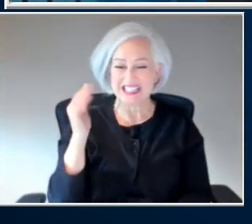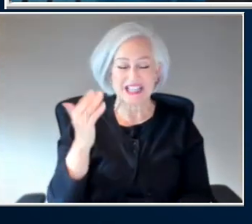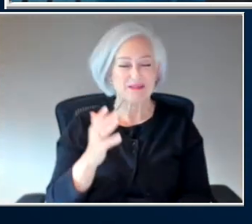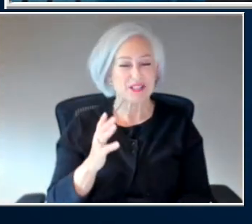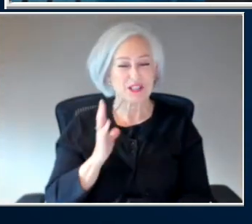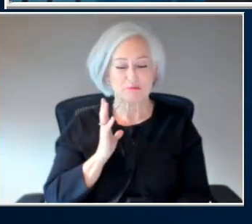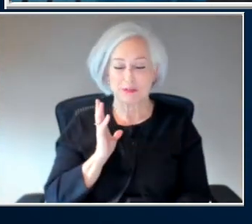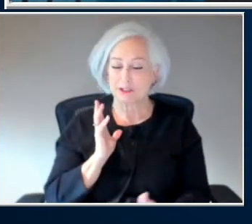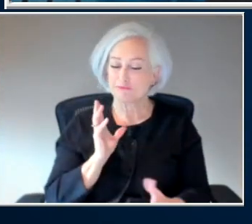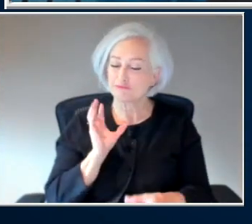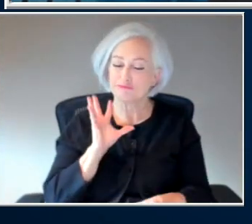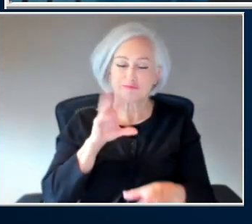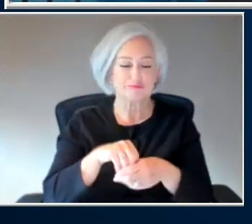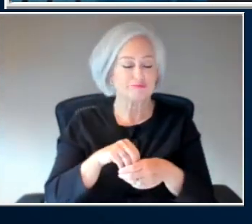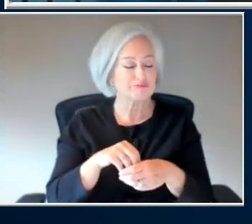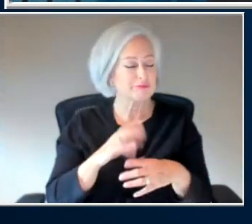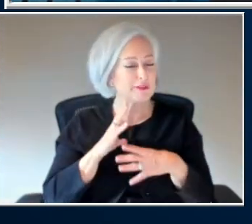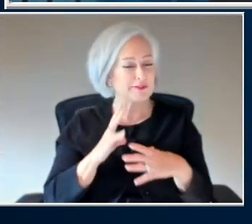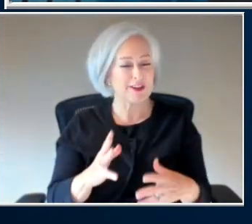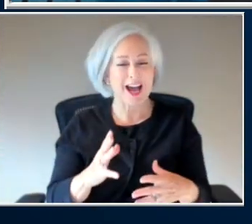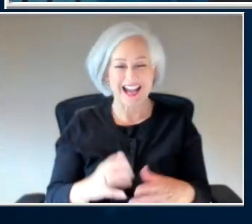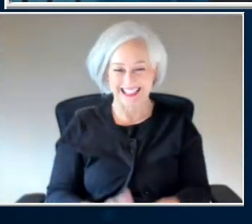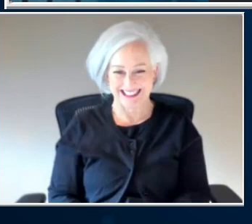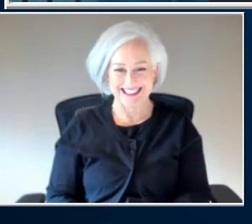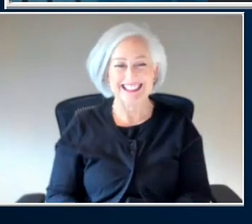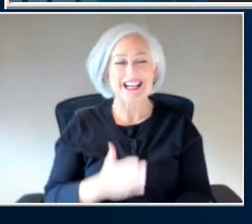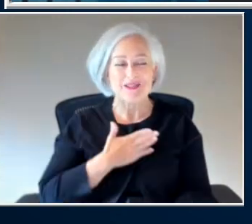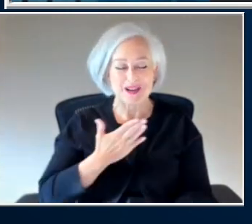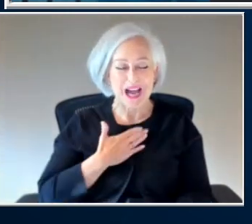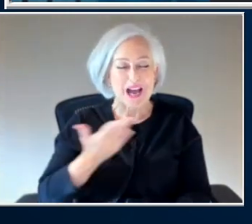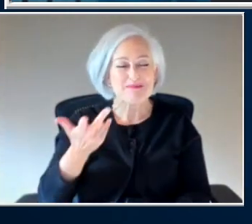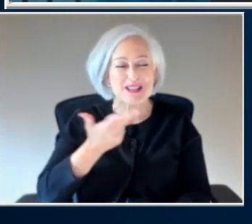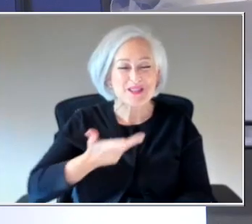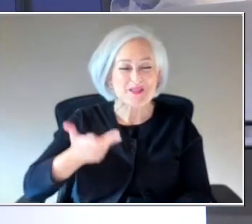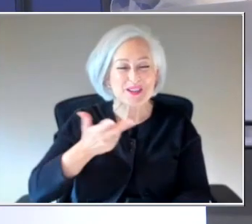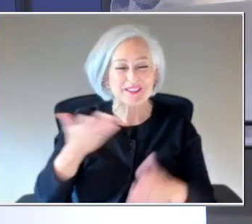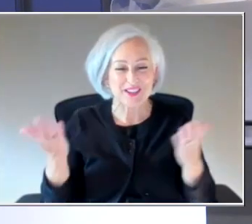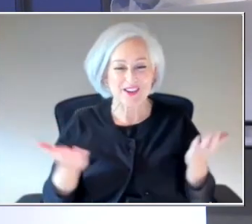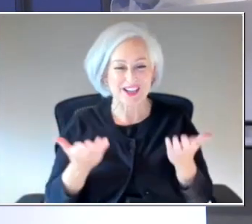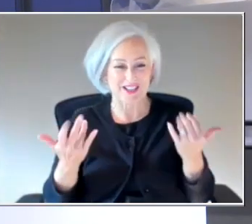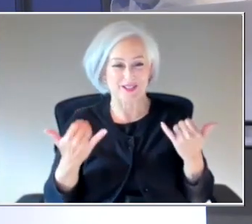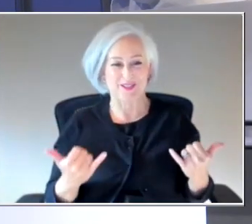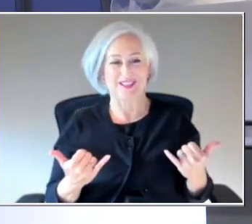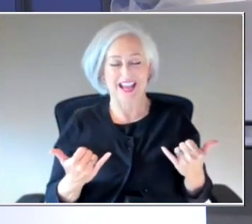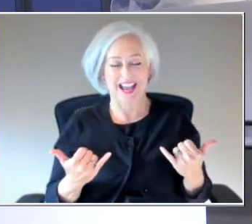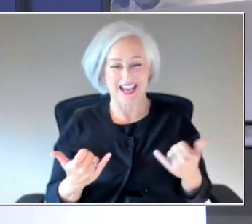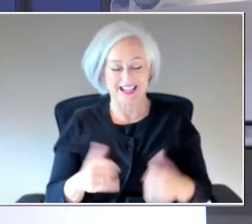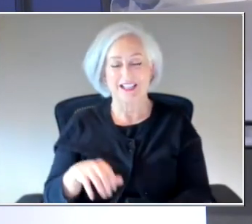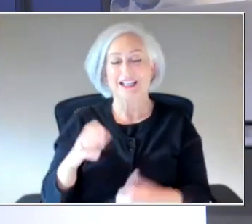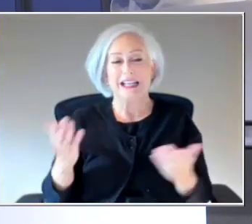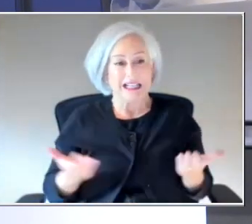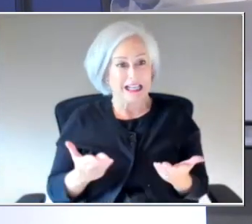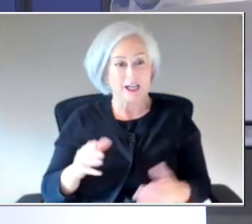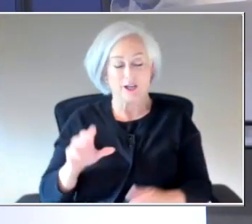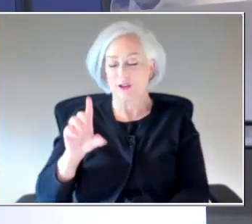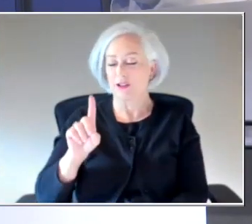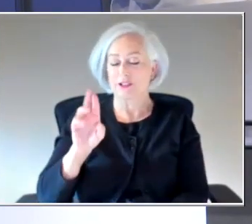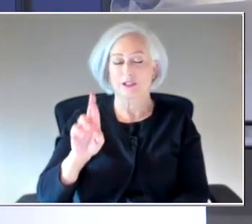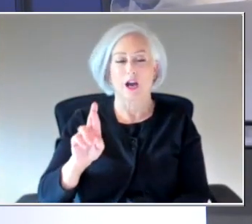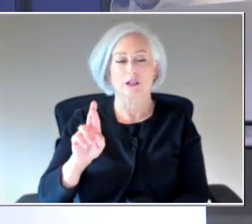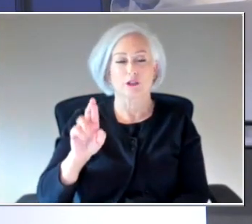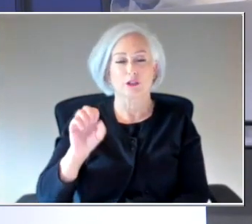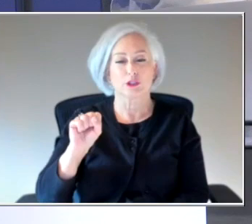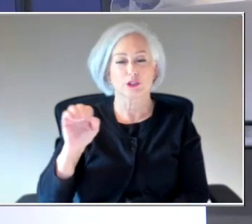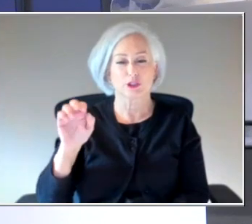has no problem with the camera. So we're so glad to have all three of you with us. Joining us here in studio is Dr. Sean Coomer. He's a transplant surgeon and Associate